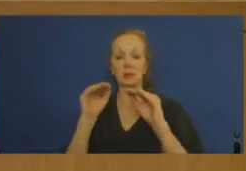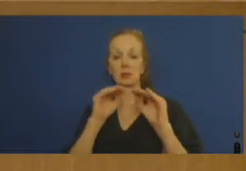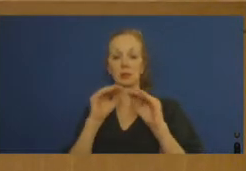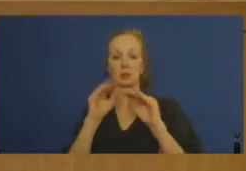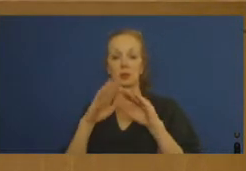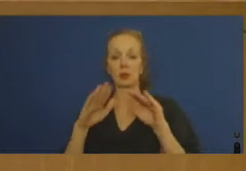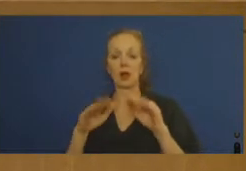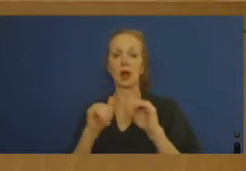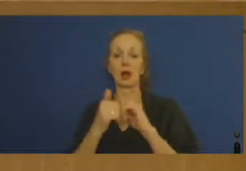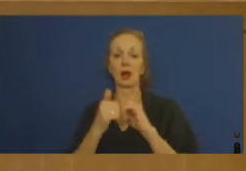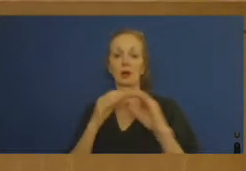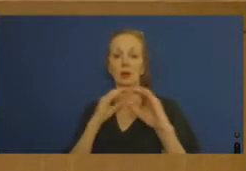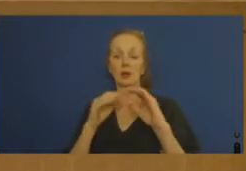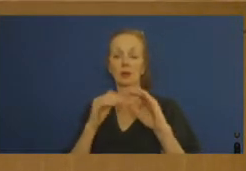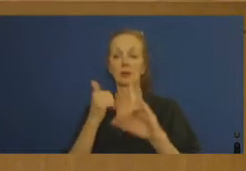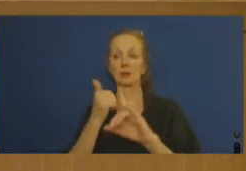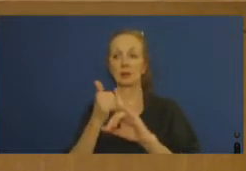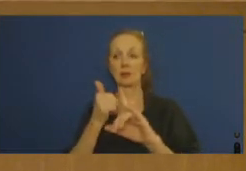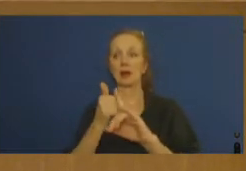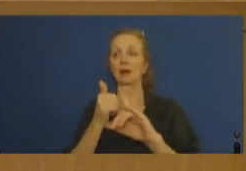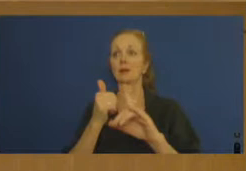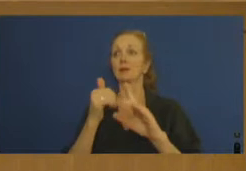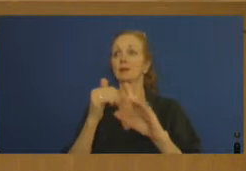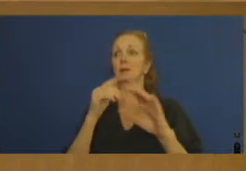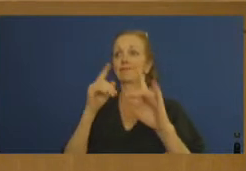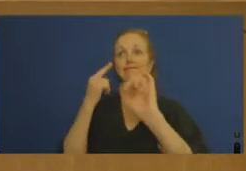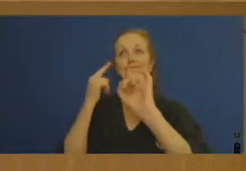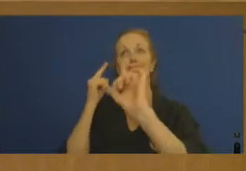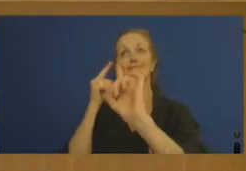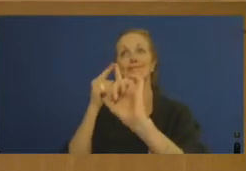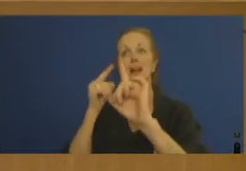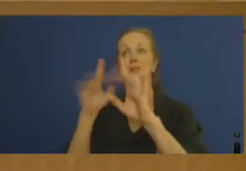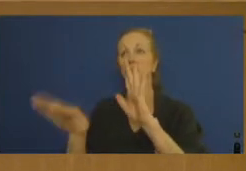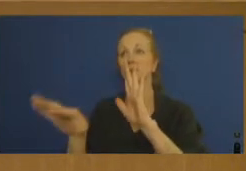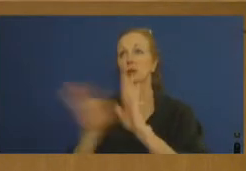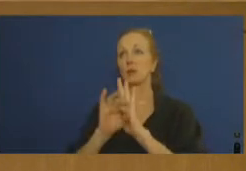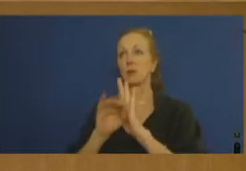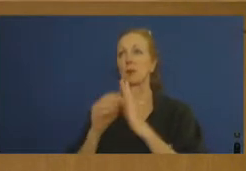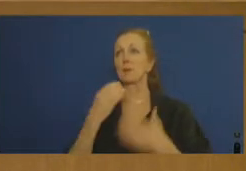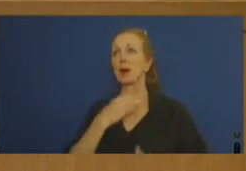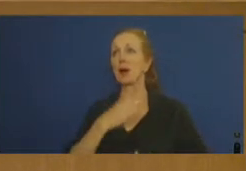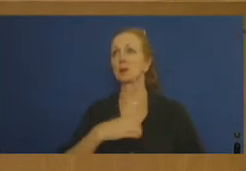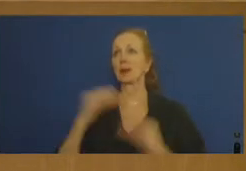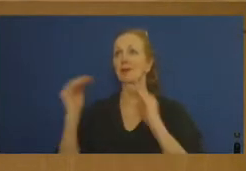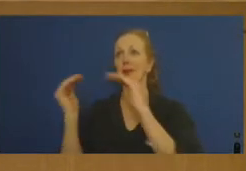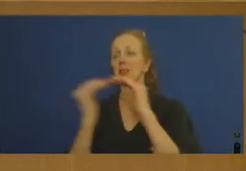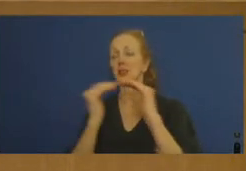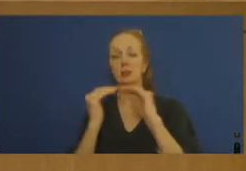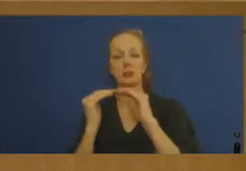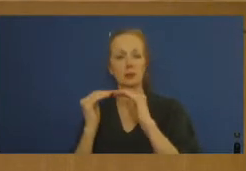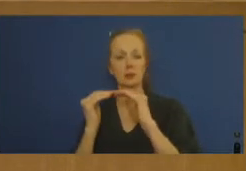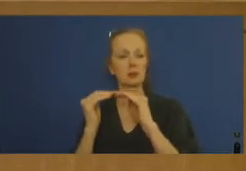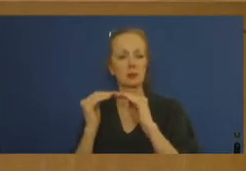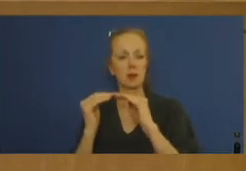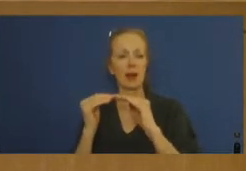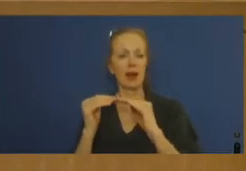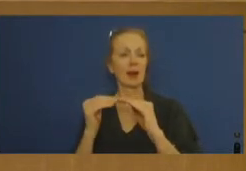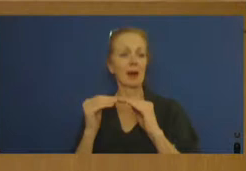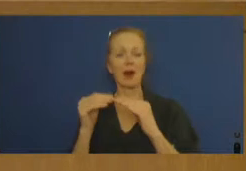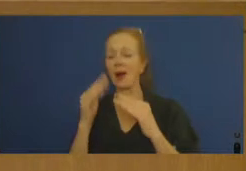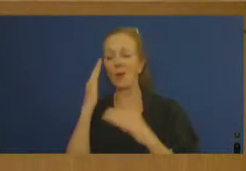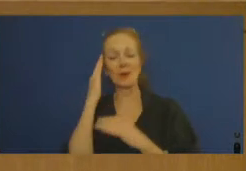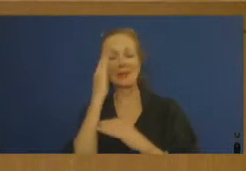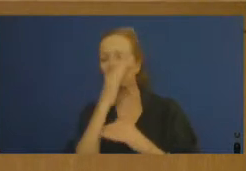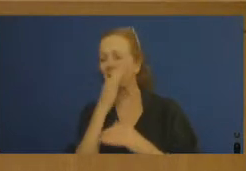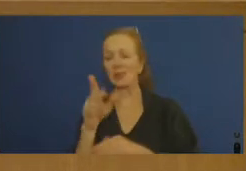achieve self-determination. I chose this field because of my passion for justice. I have and never will be the one to